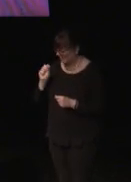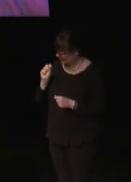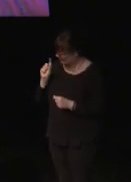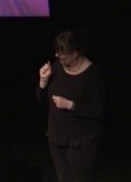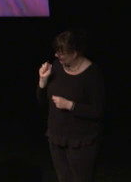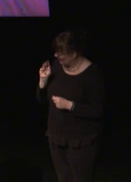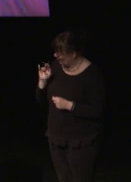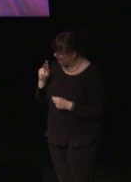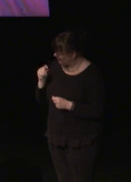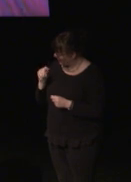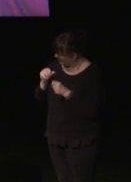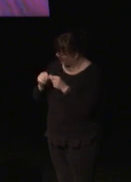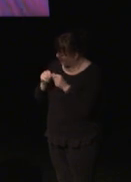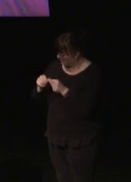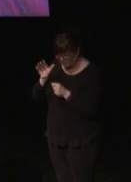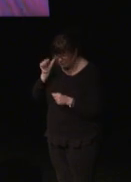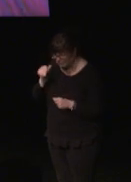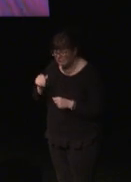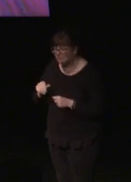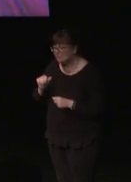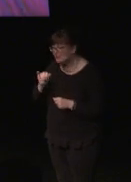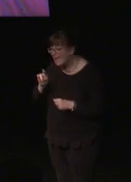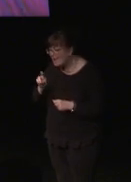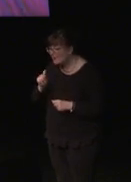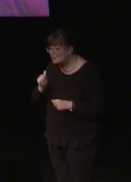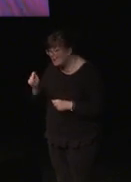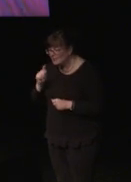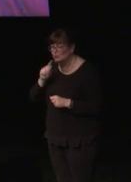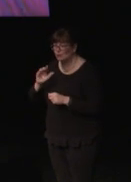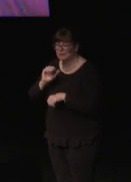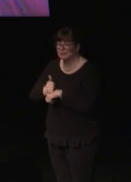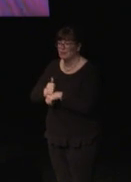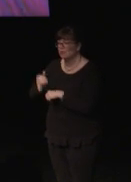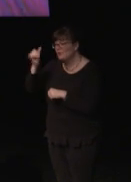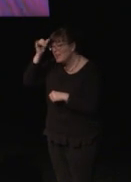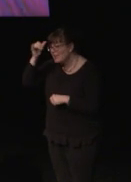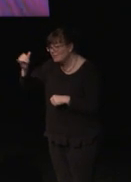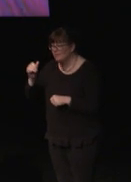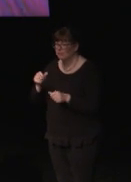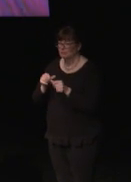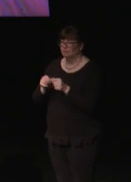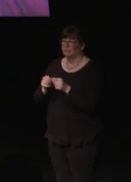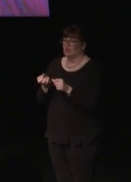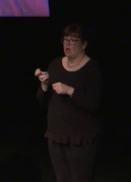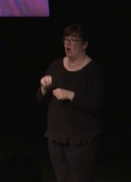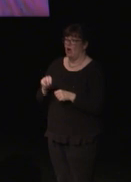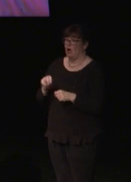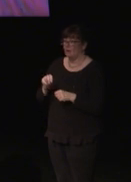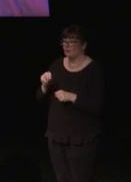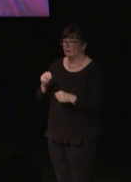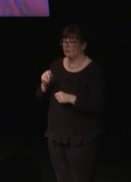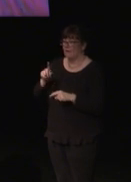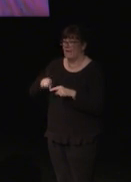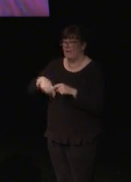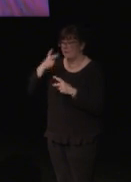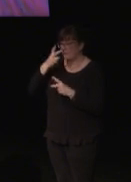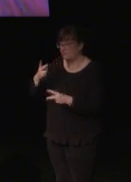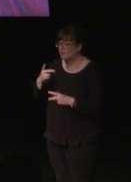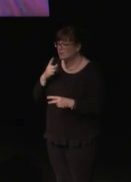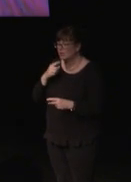stamina. Air dashes you can set to infinite, and you can turn on invincibility. So I really admire the developers of Celeste for